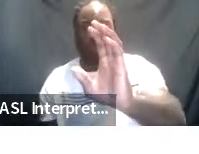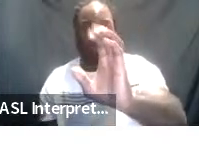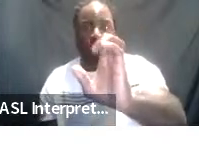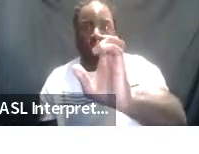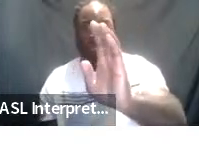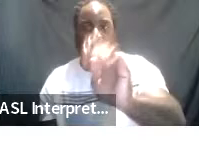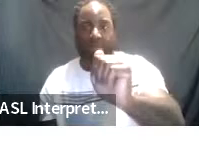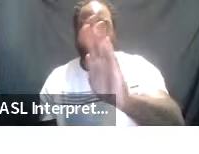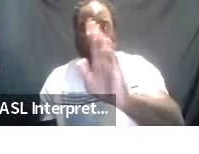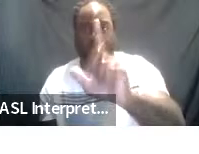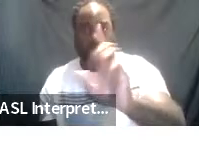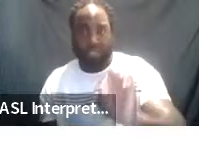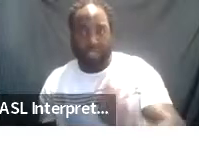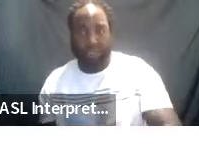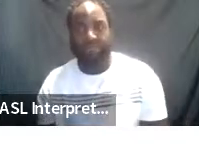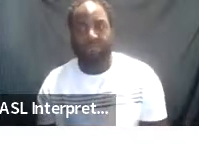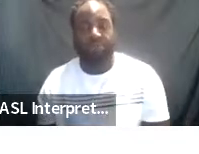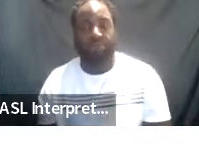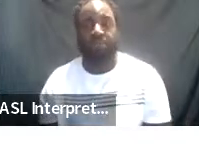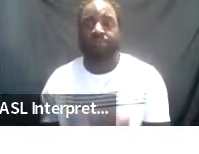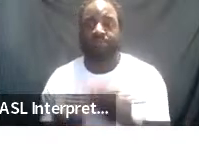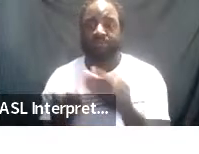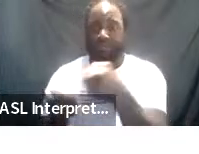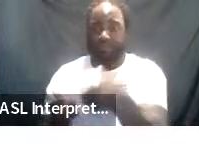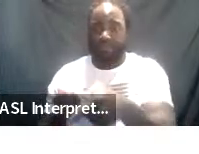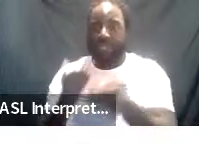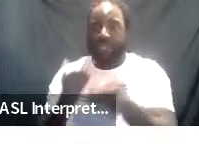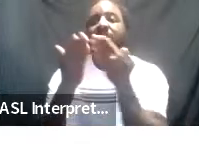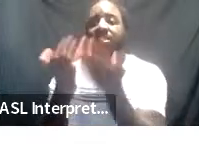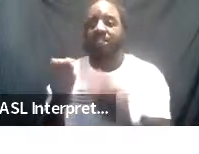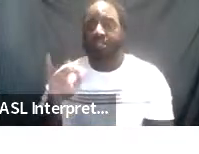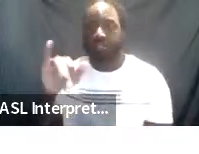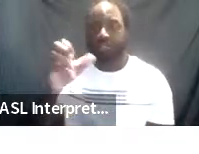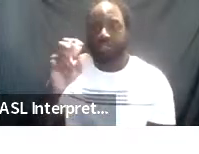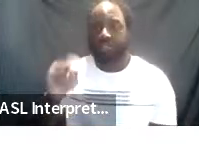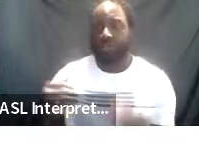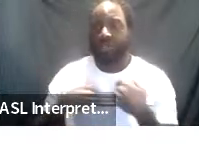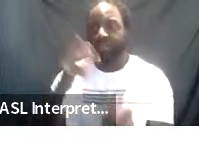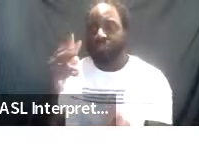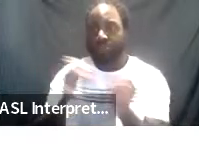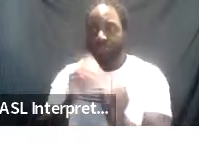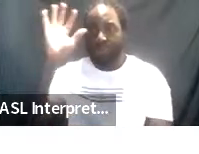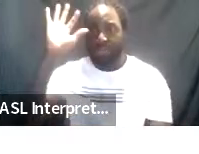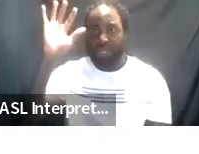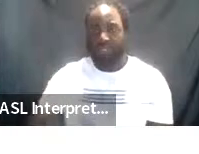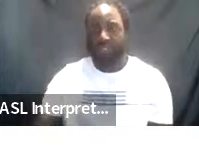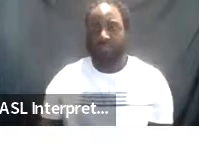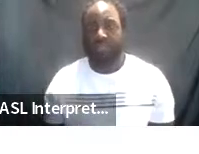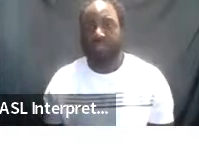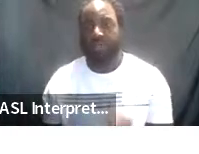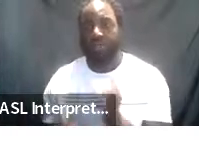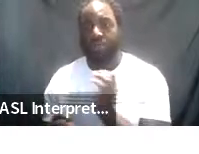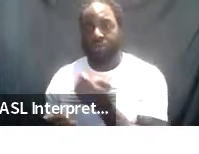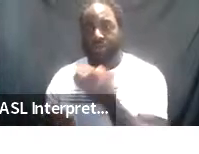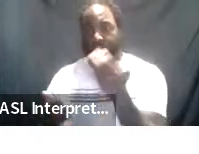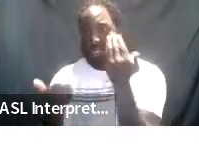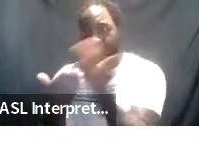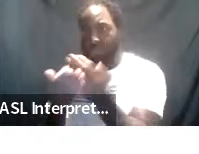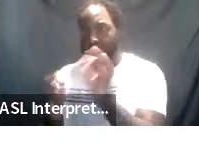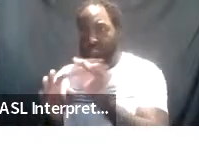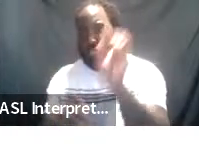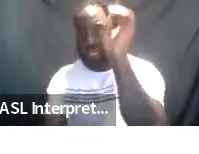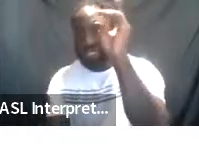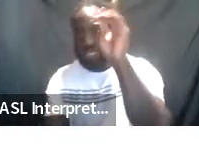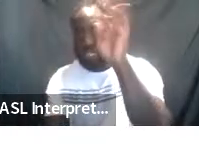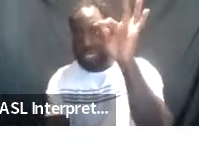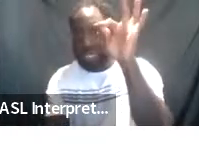you. Thank you, John. So we have 2 more hands raised. We are getting close to 9.